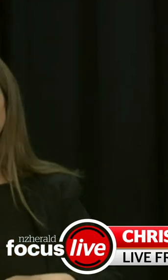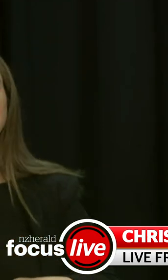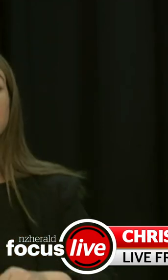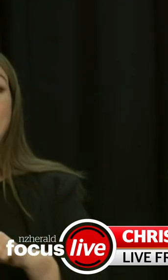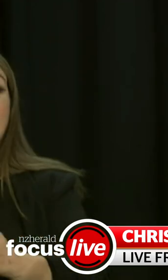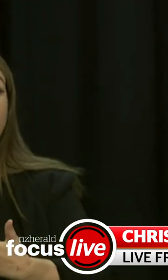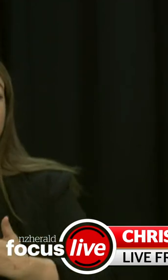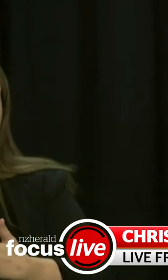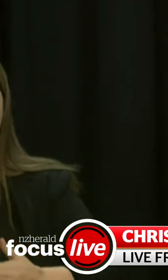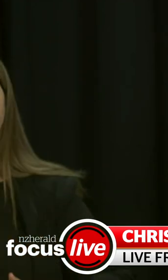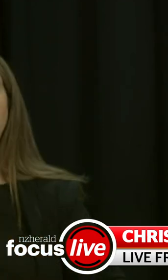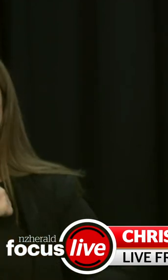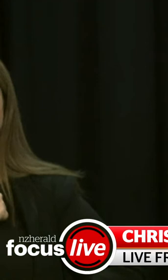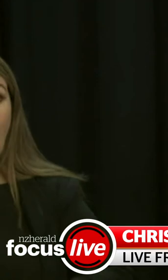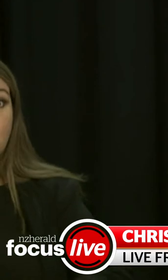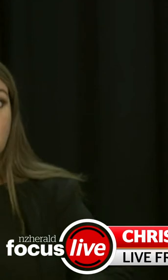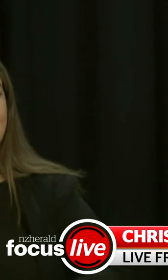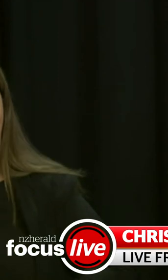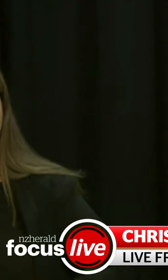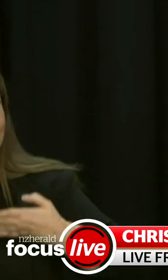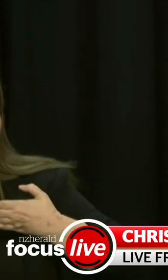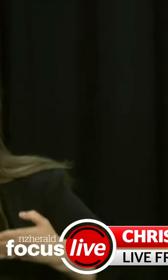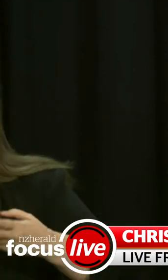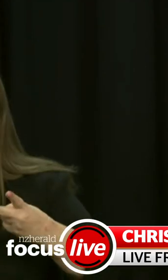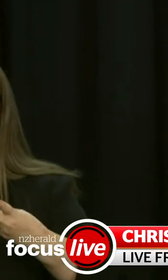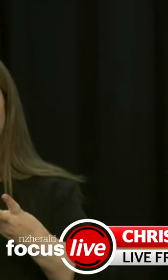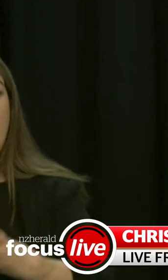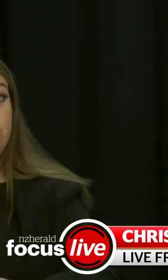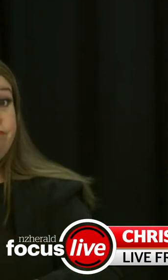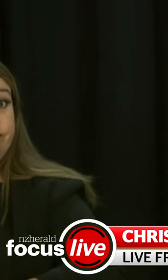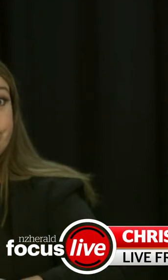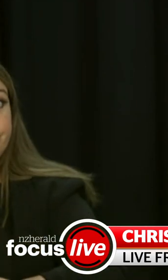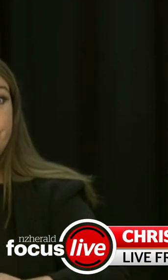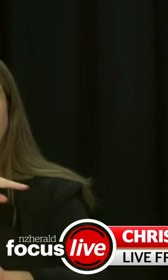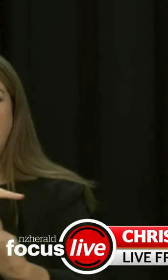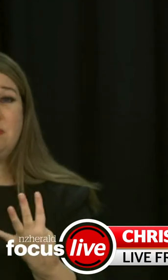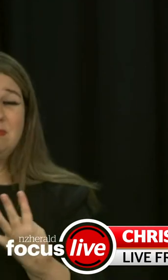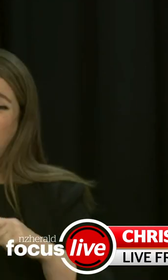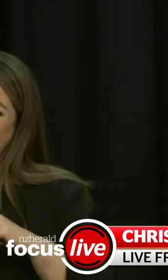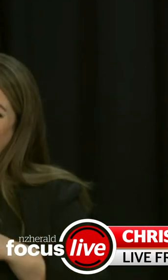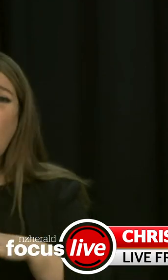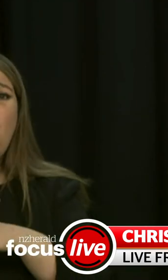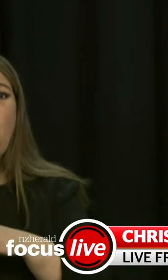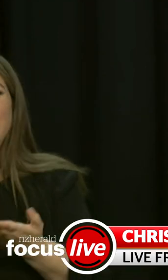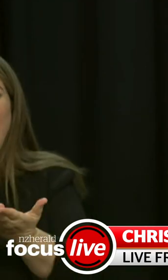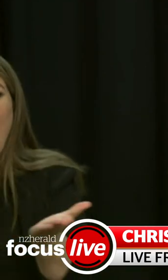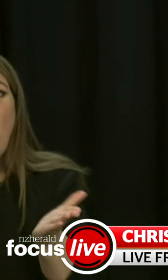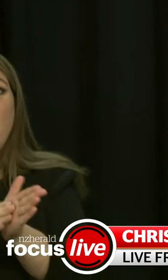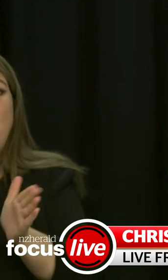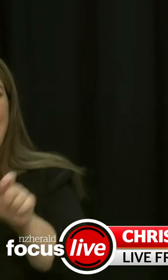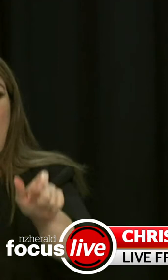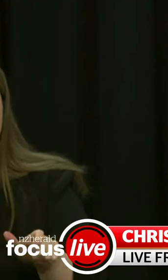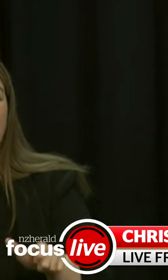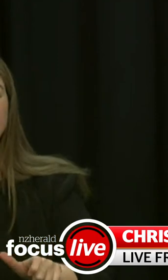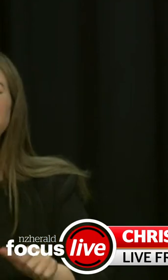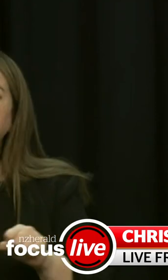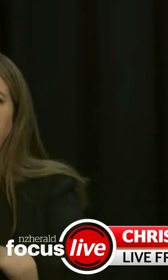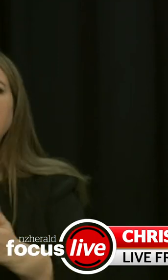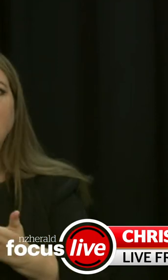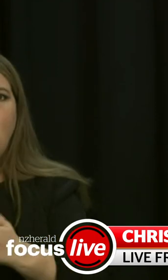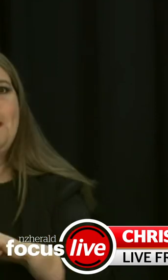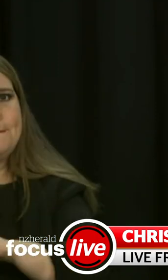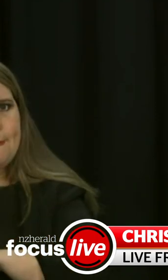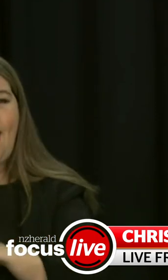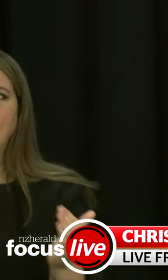aviators are paid fairly for the critical work that they do on behalf of all New Zealanders. This is a responsibility that this government